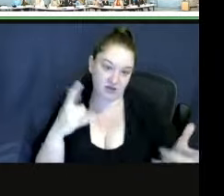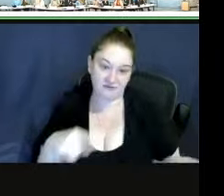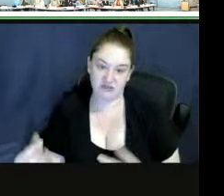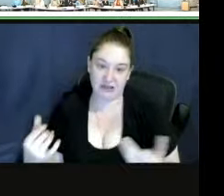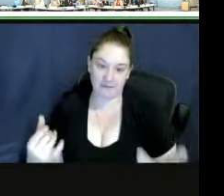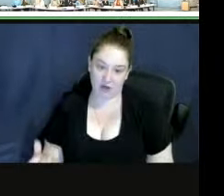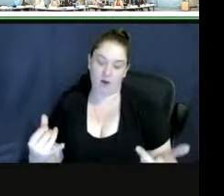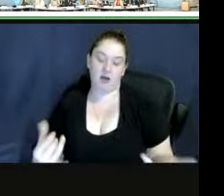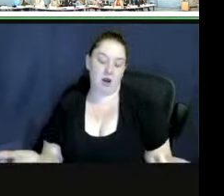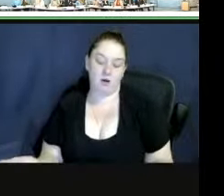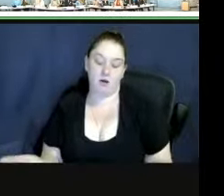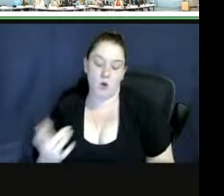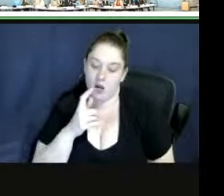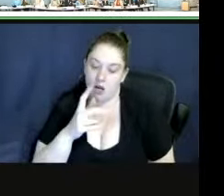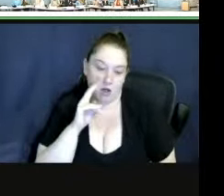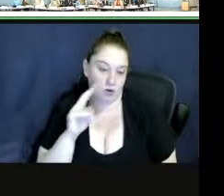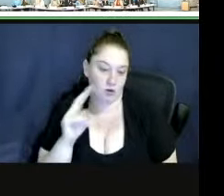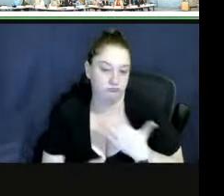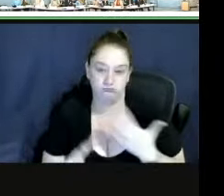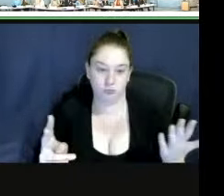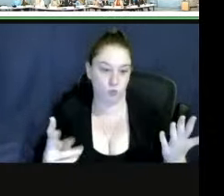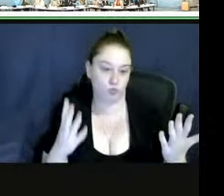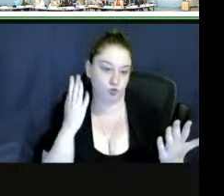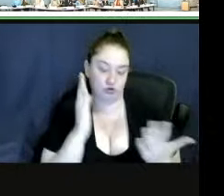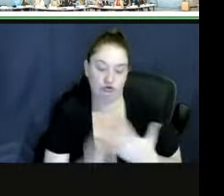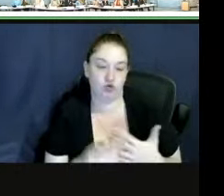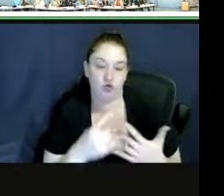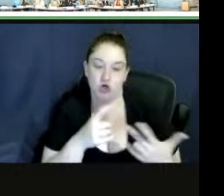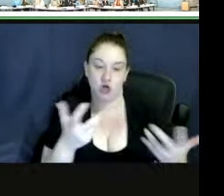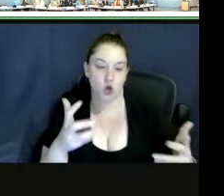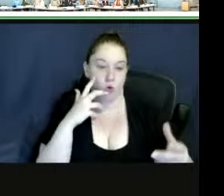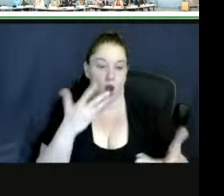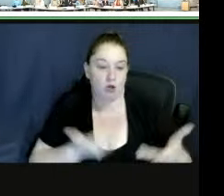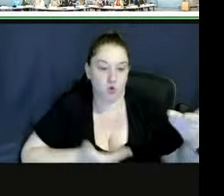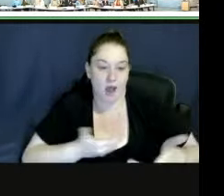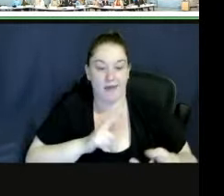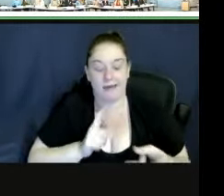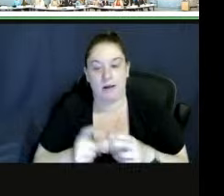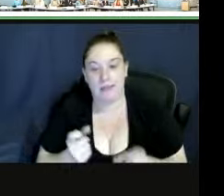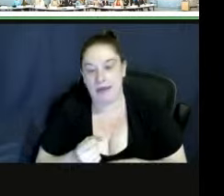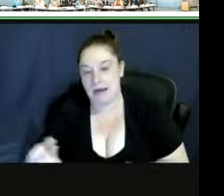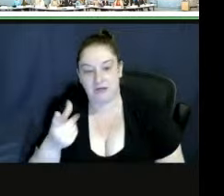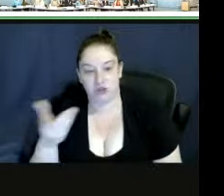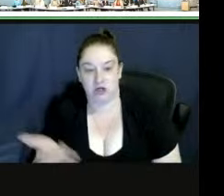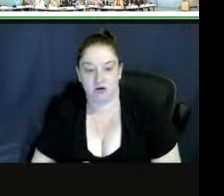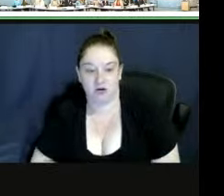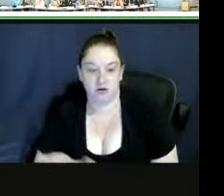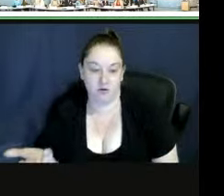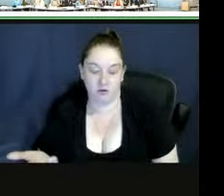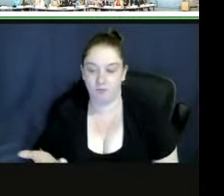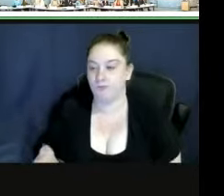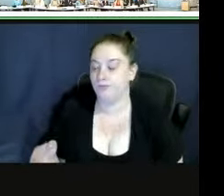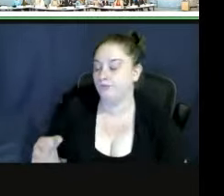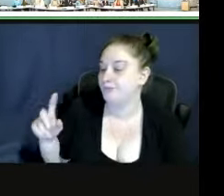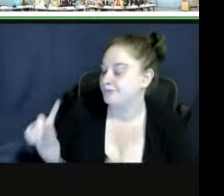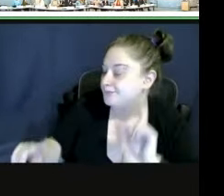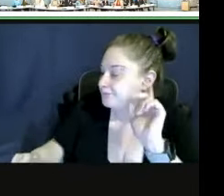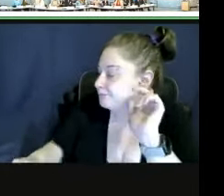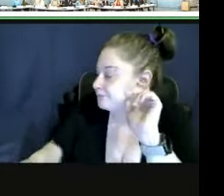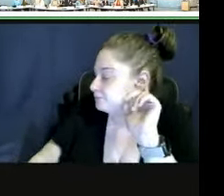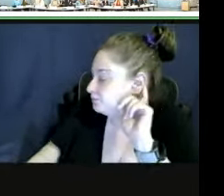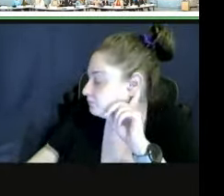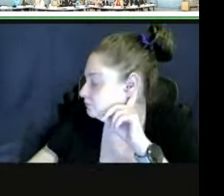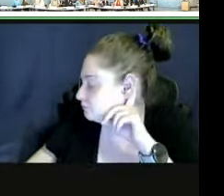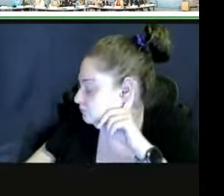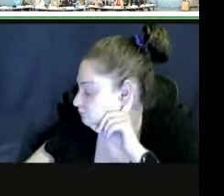I don't know what the future is going to hold, so I don't want to hire people and lay them off next year. Chief, what about a two-tiered fire